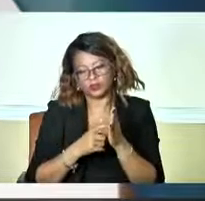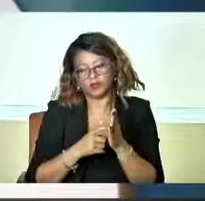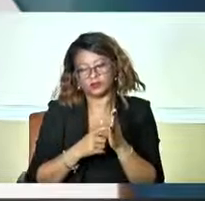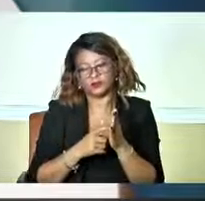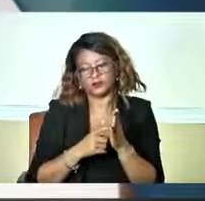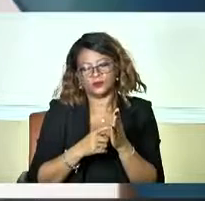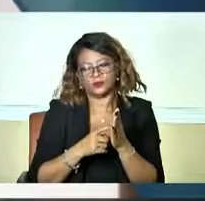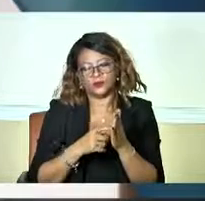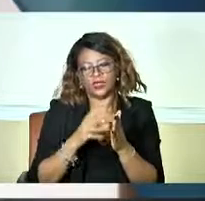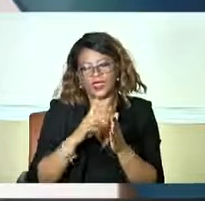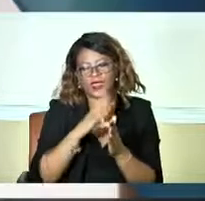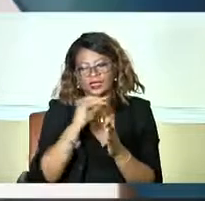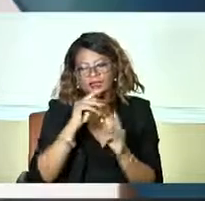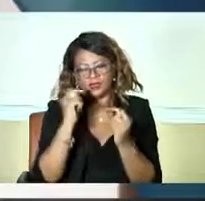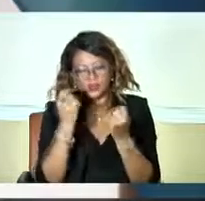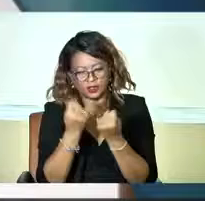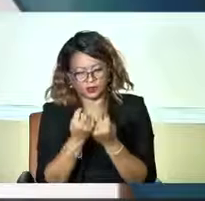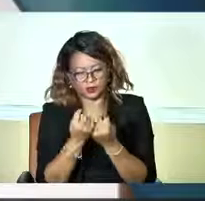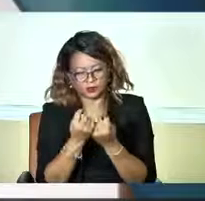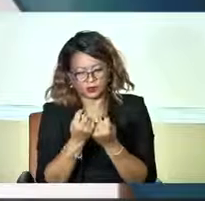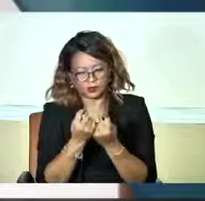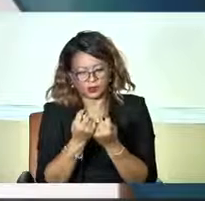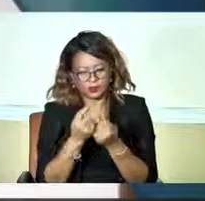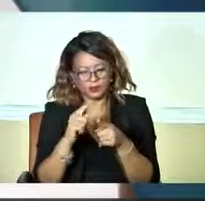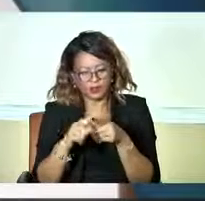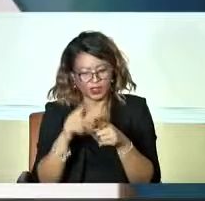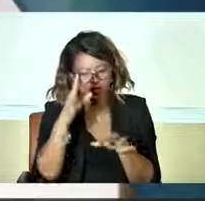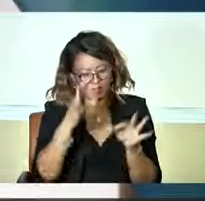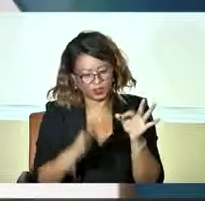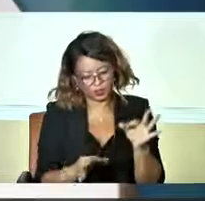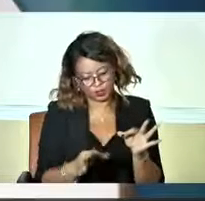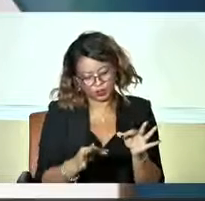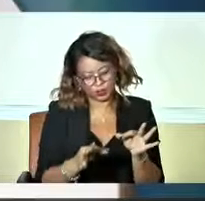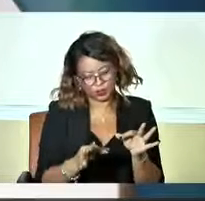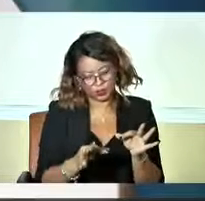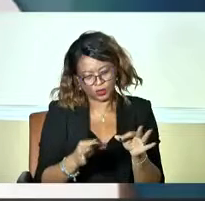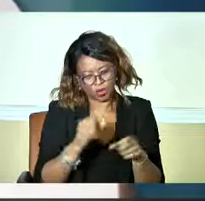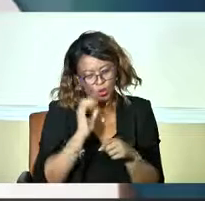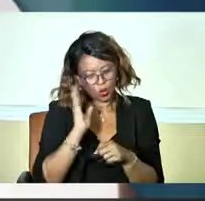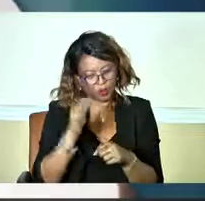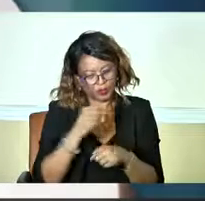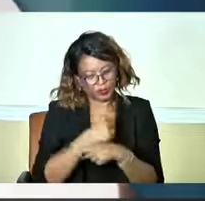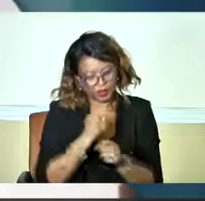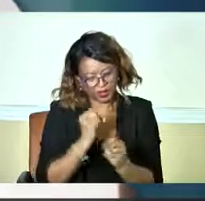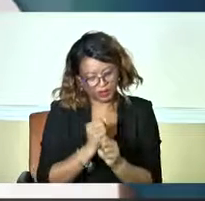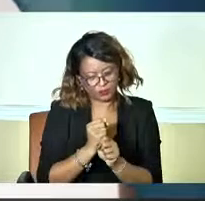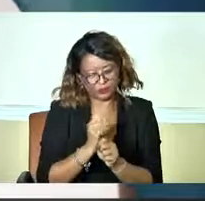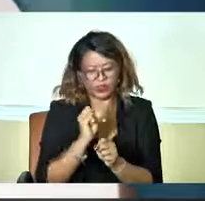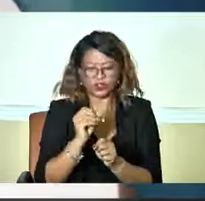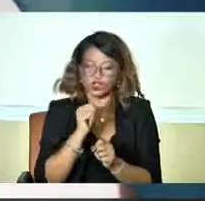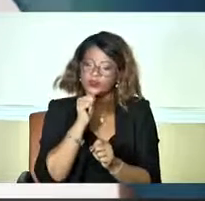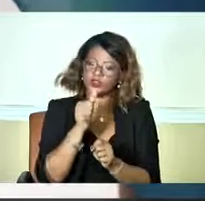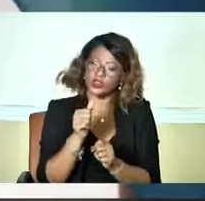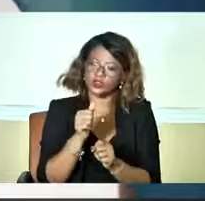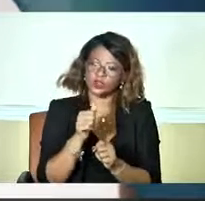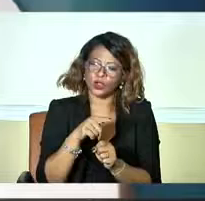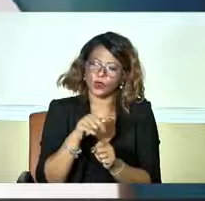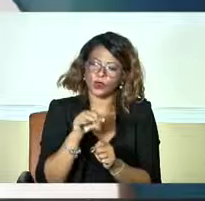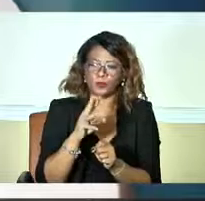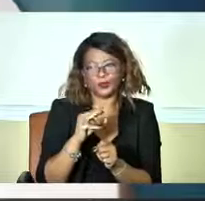medical team and cabinet, and then those decisions would be made. So I would not want to